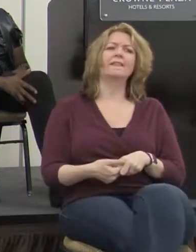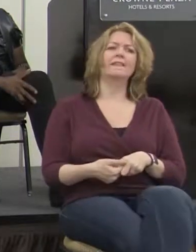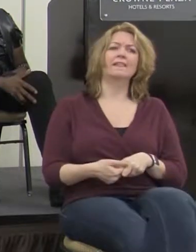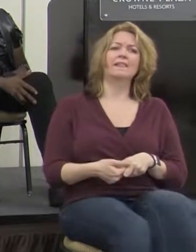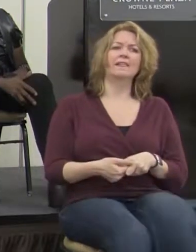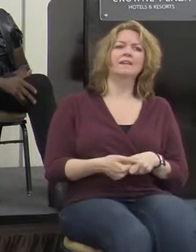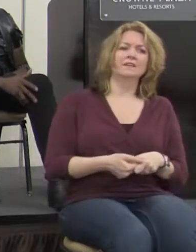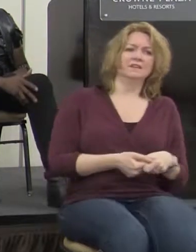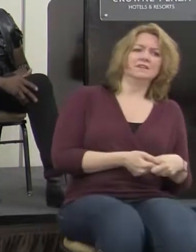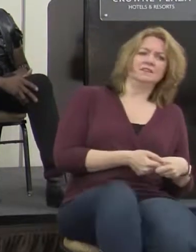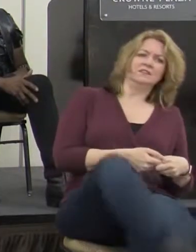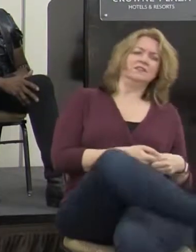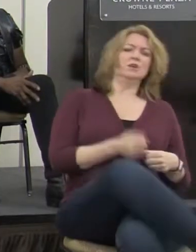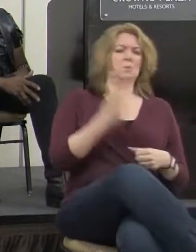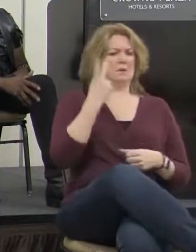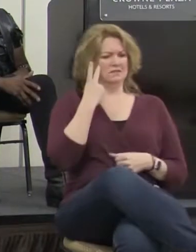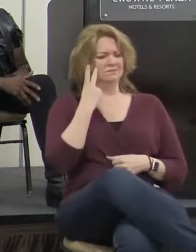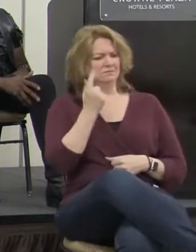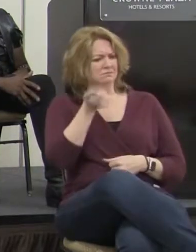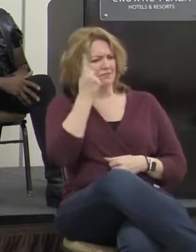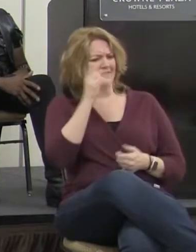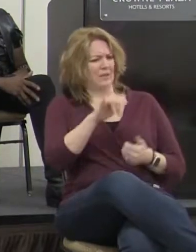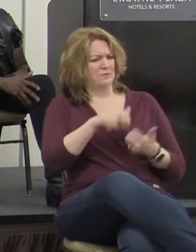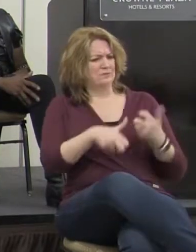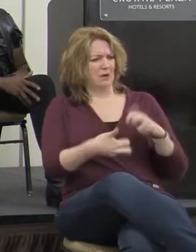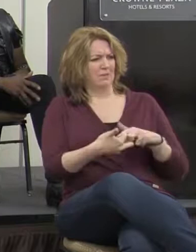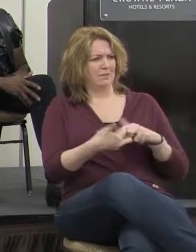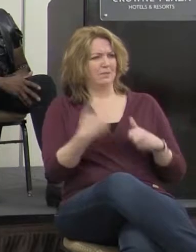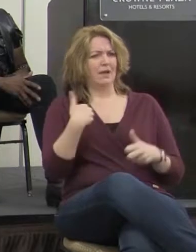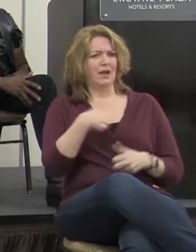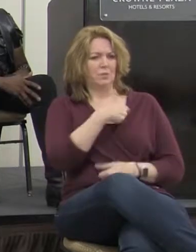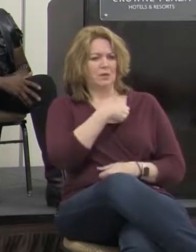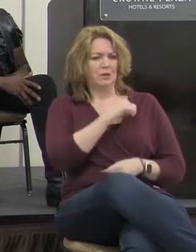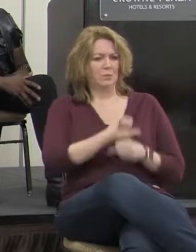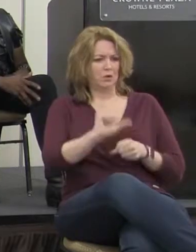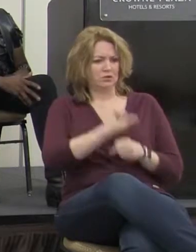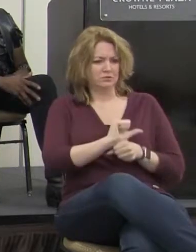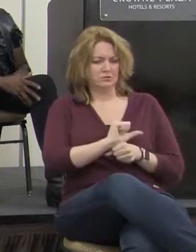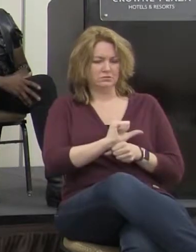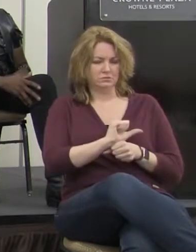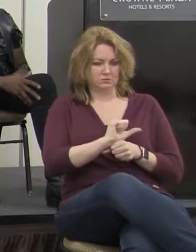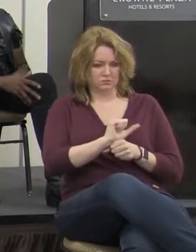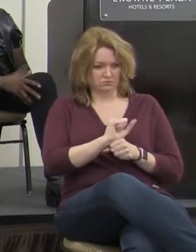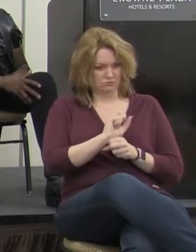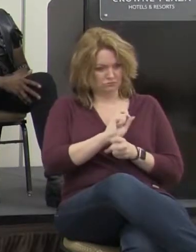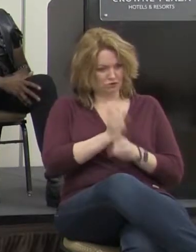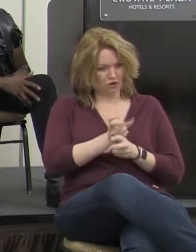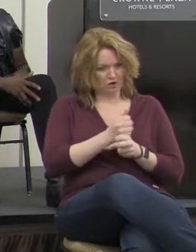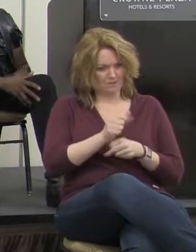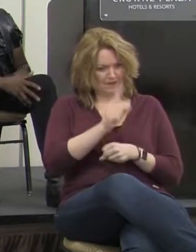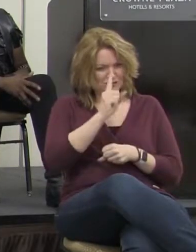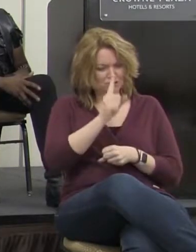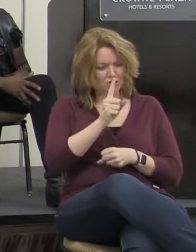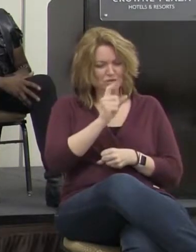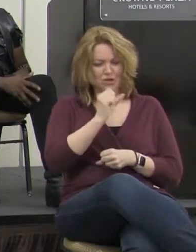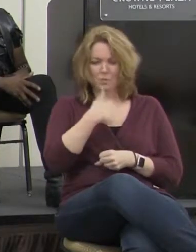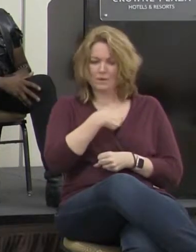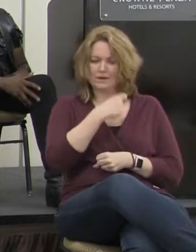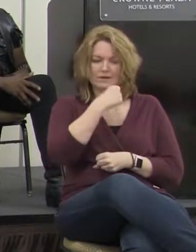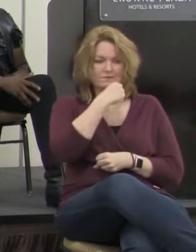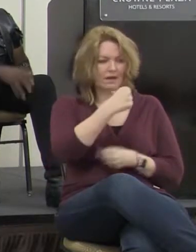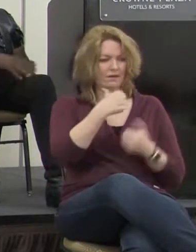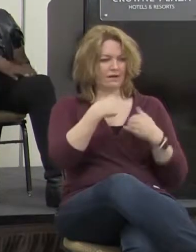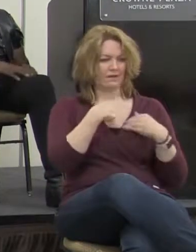And we saw that as an issue, and we worked meticulously to try to not be in that